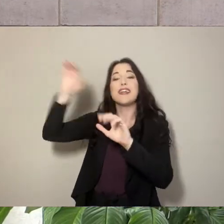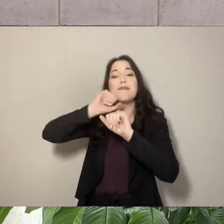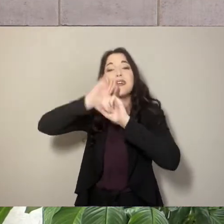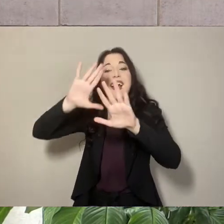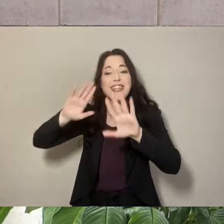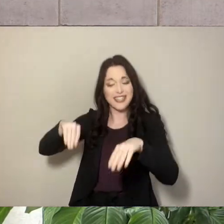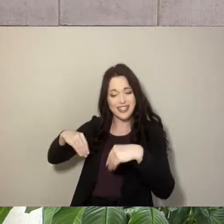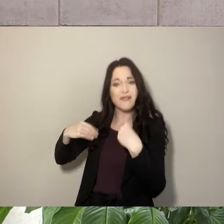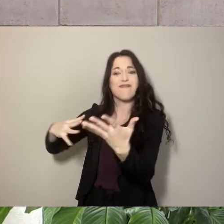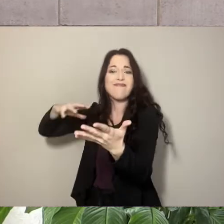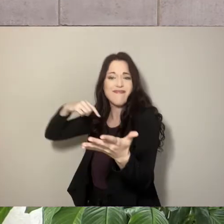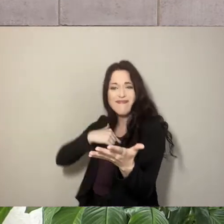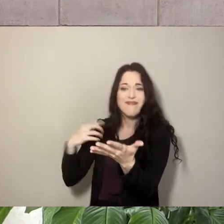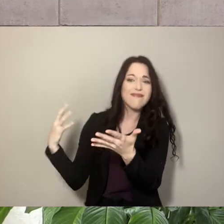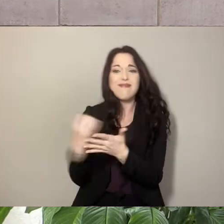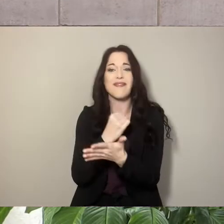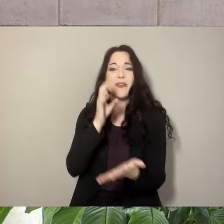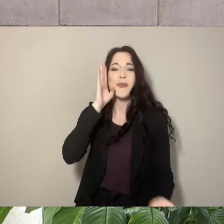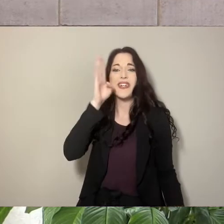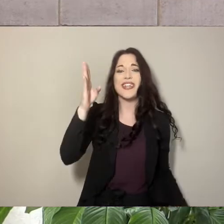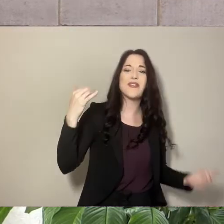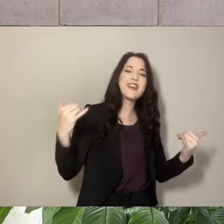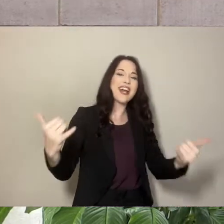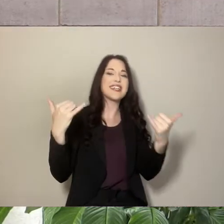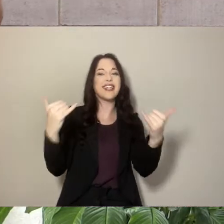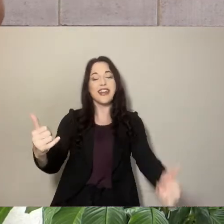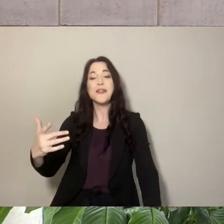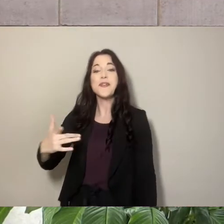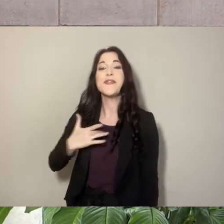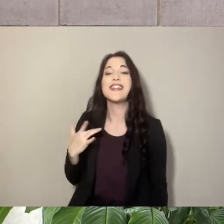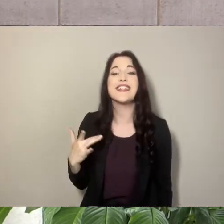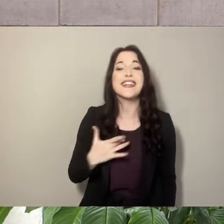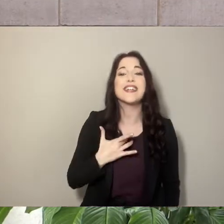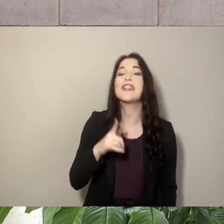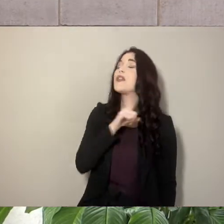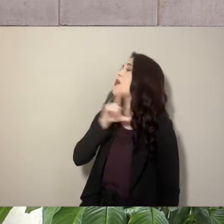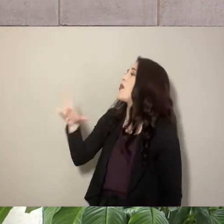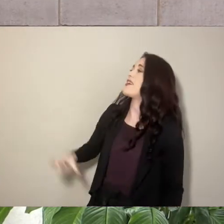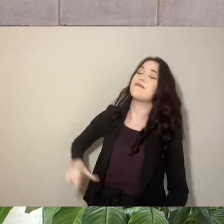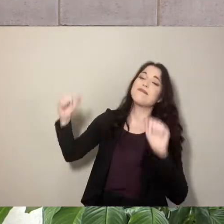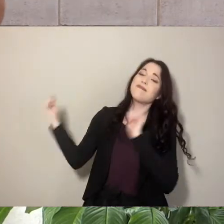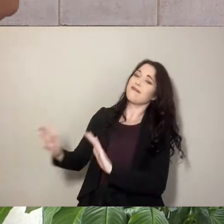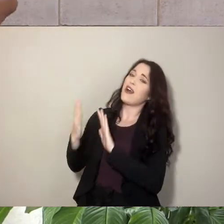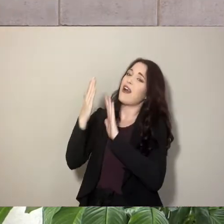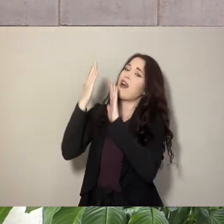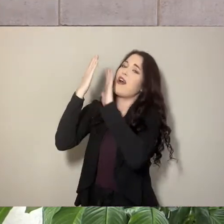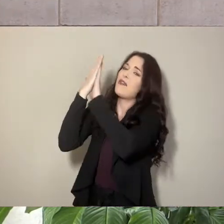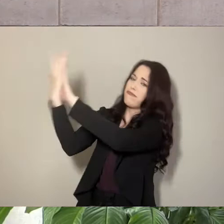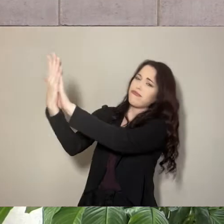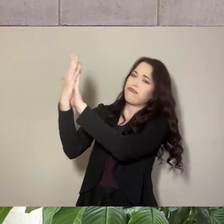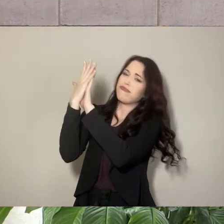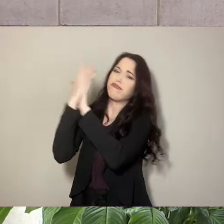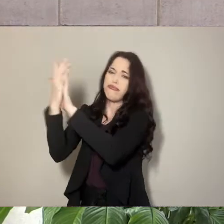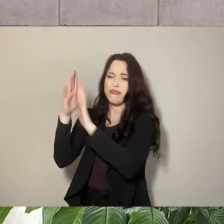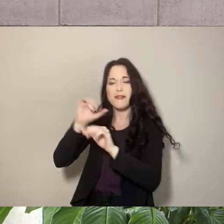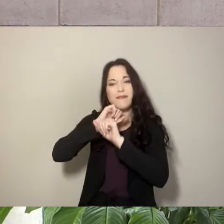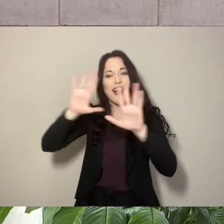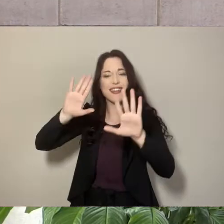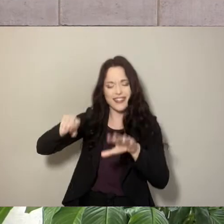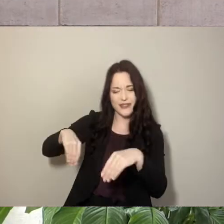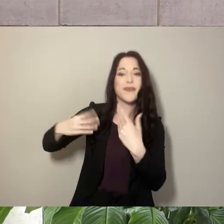Come on, let's take it up one more time. Right now, I can feel the presence of the Lord, and I'm gonna get